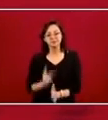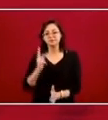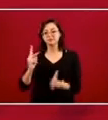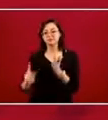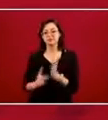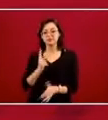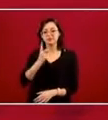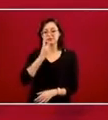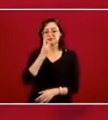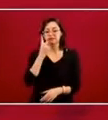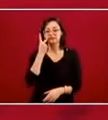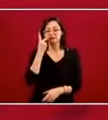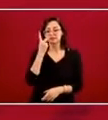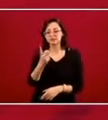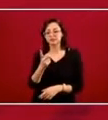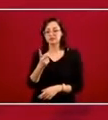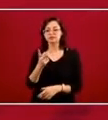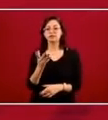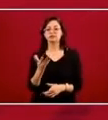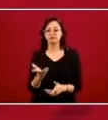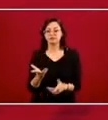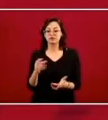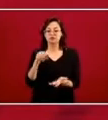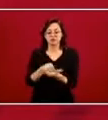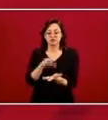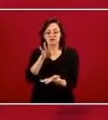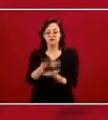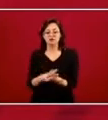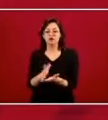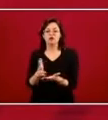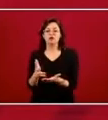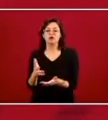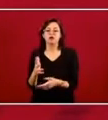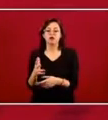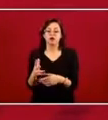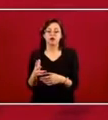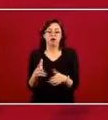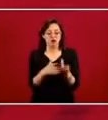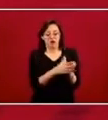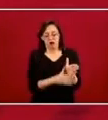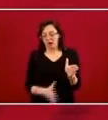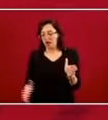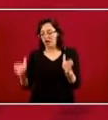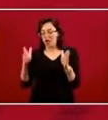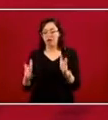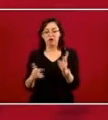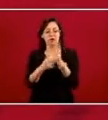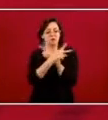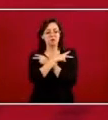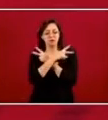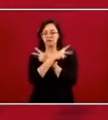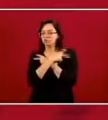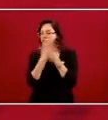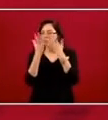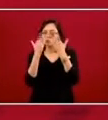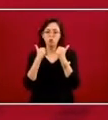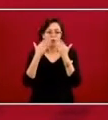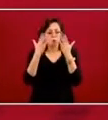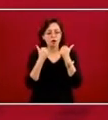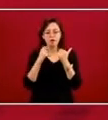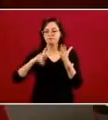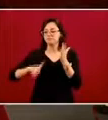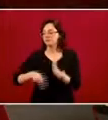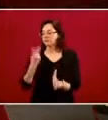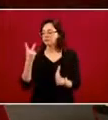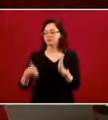the implementation of this, and the Army is helping us in the implementation of this protocol in